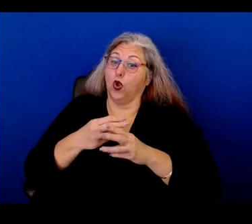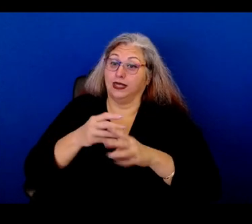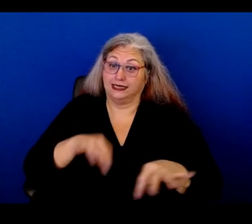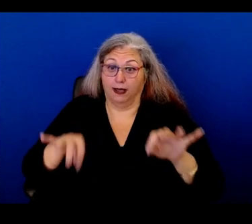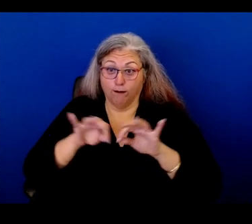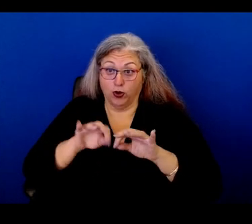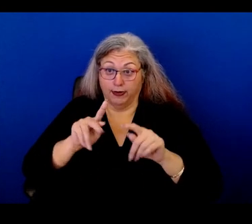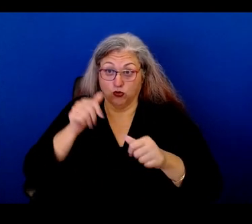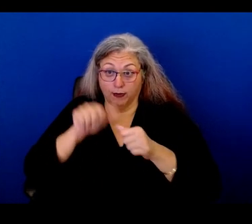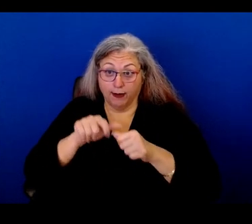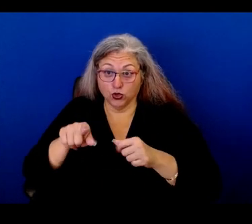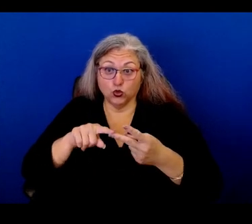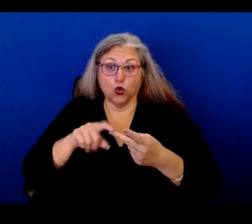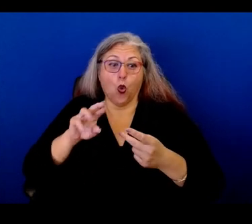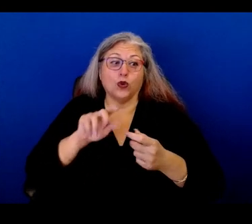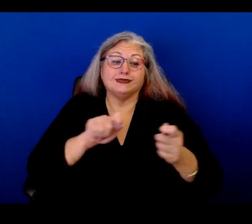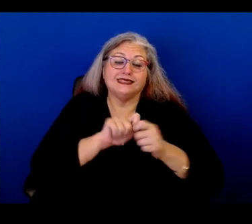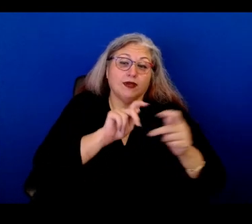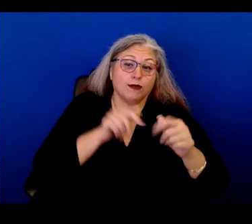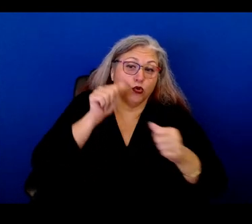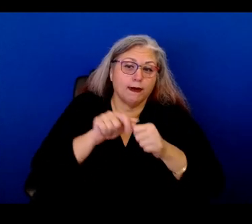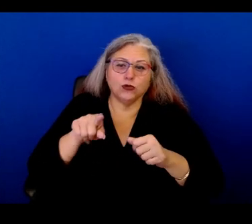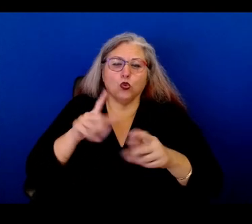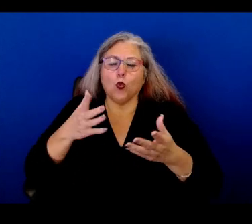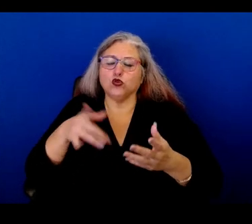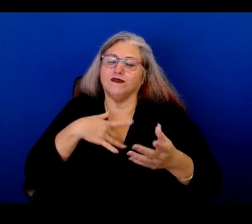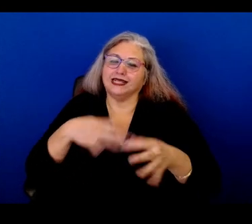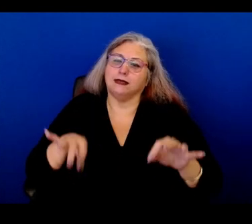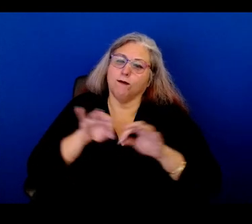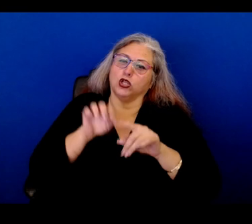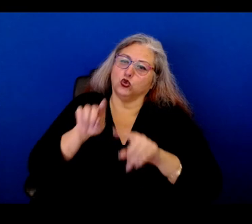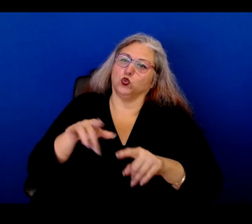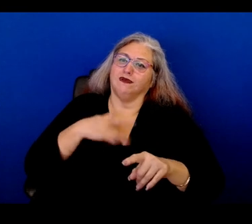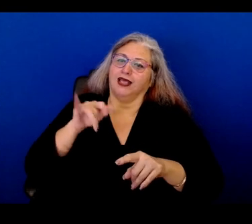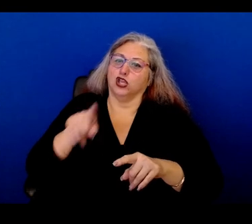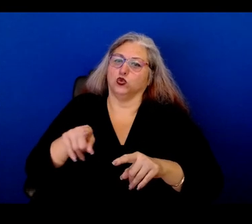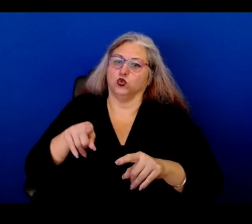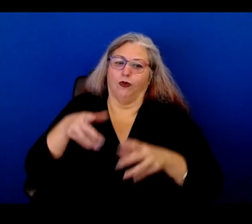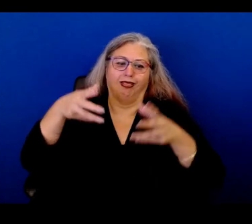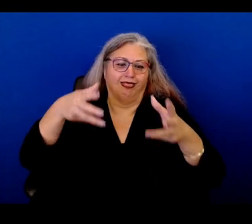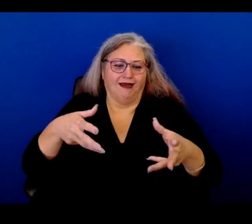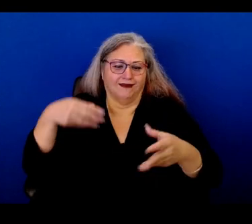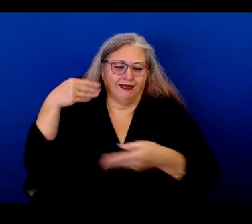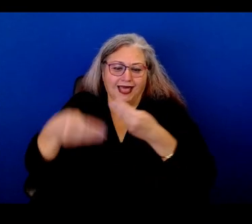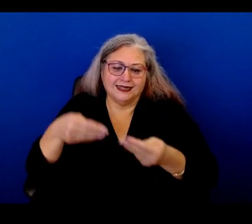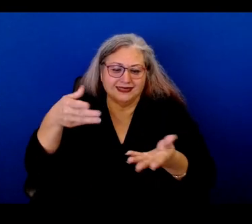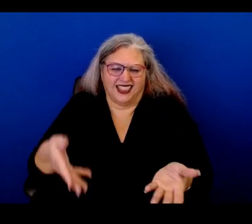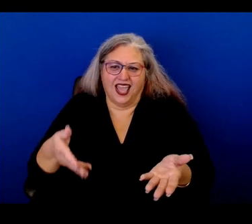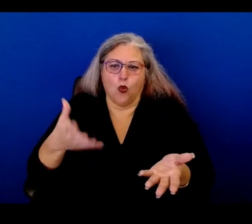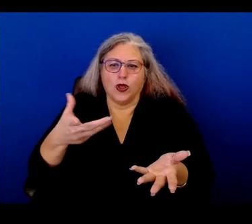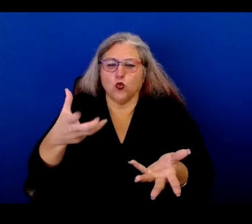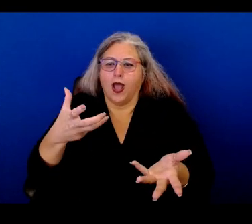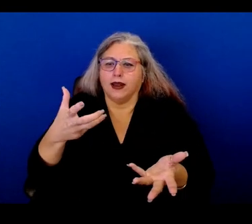people remember you? What is important to you to feel like you left behind? What do you want to be remembered for?